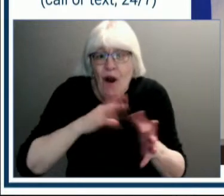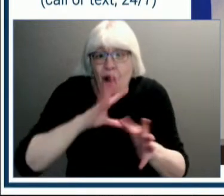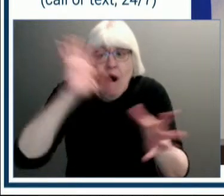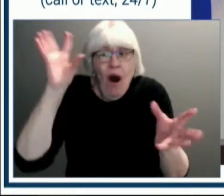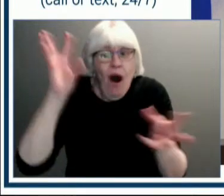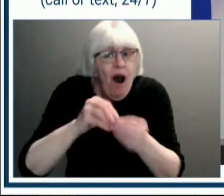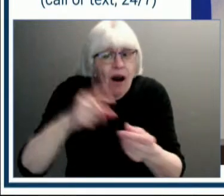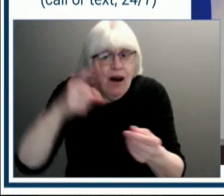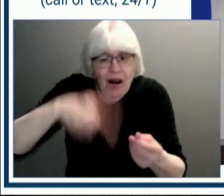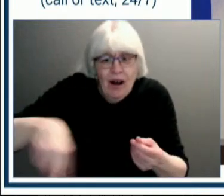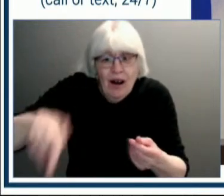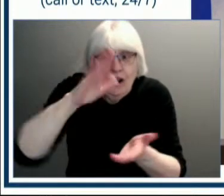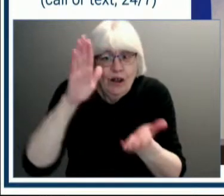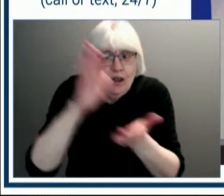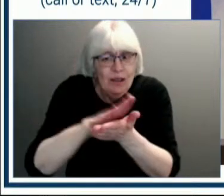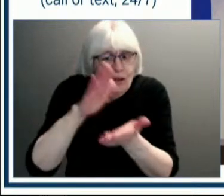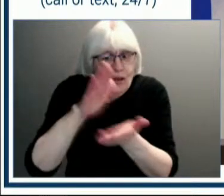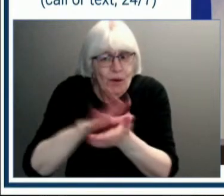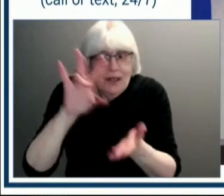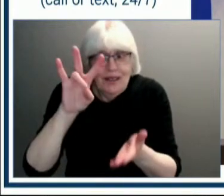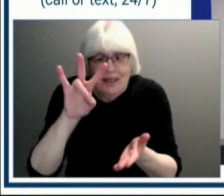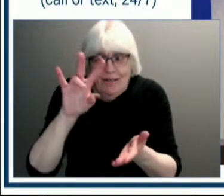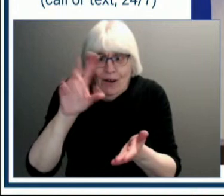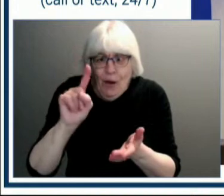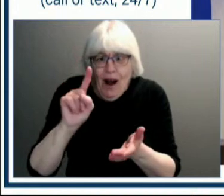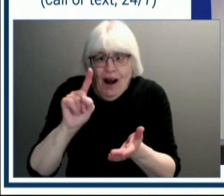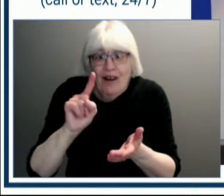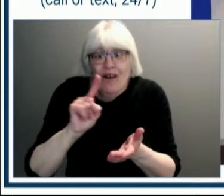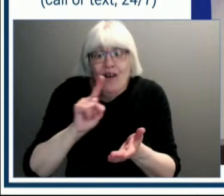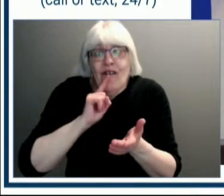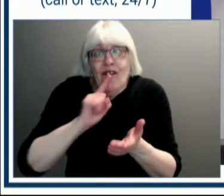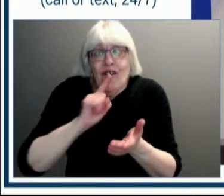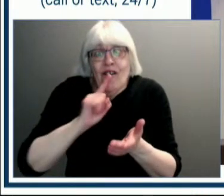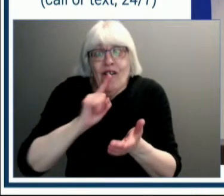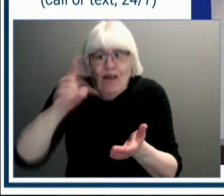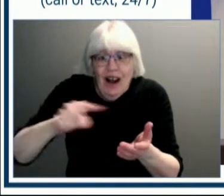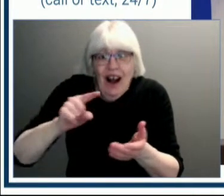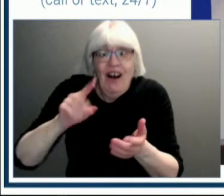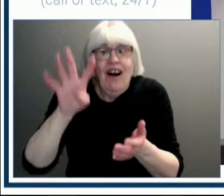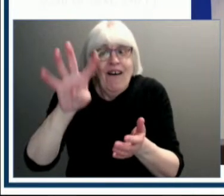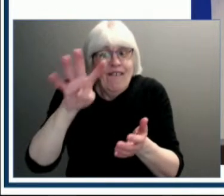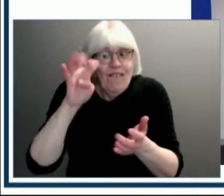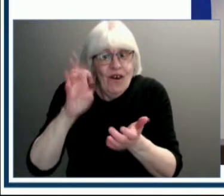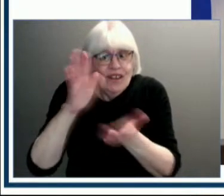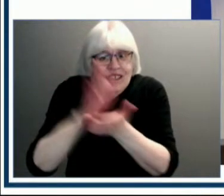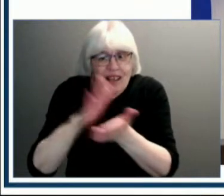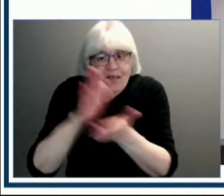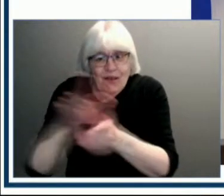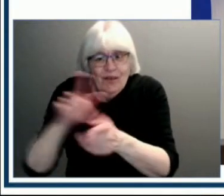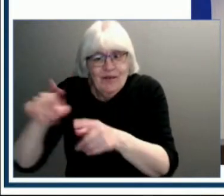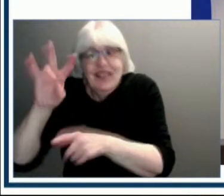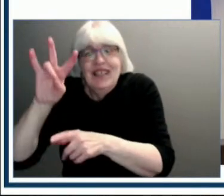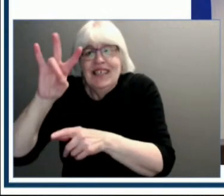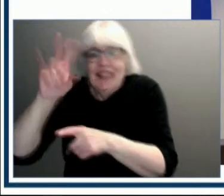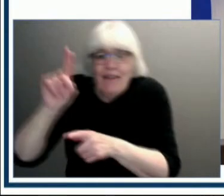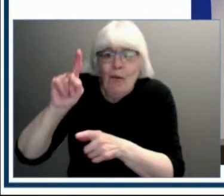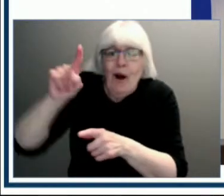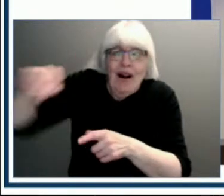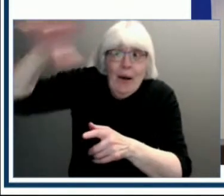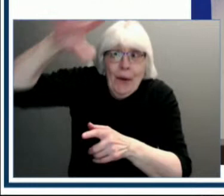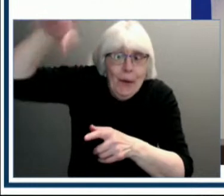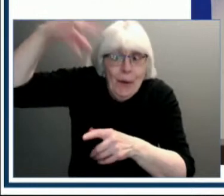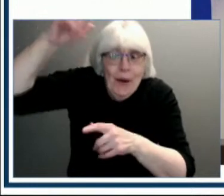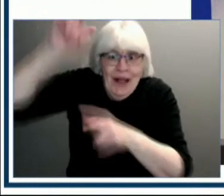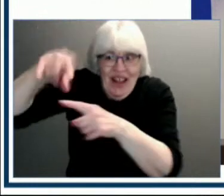guess that's a significant amount. But the plan is a plan similar to what Newfoundland did. We're going to procure units that will go